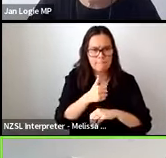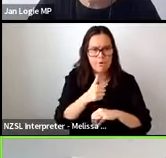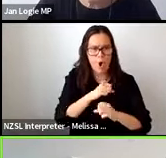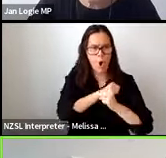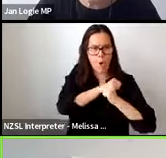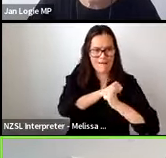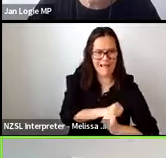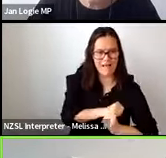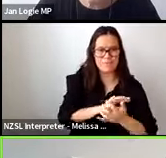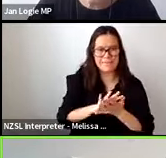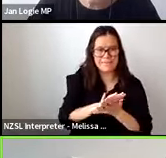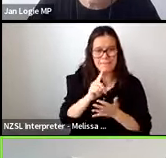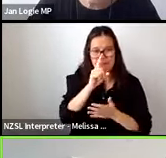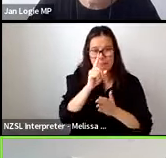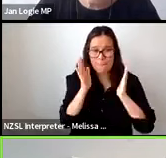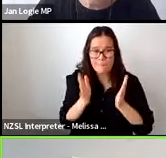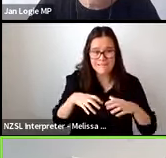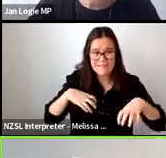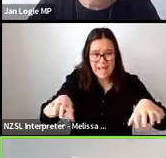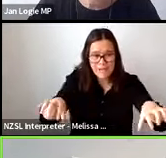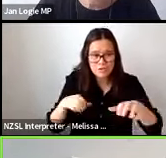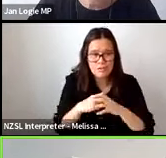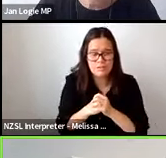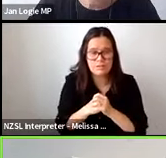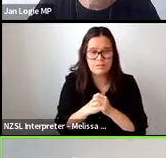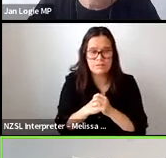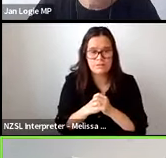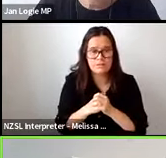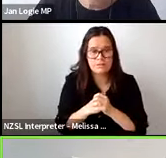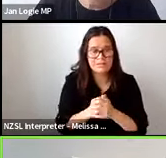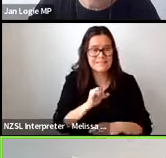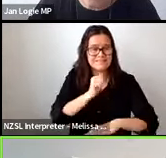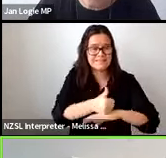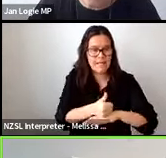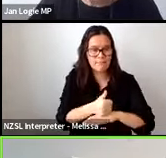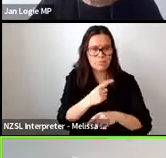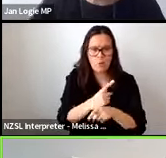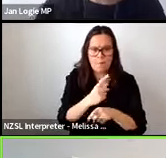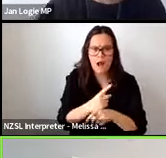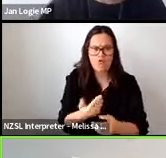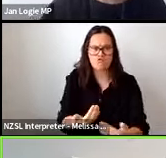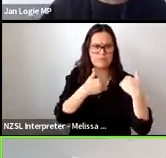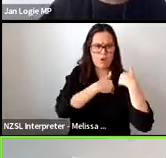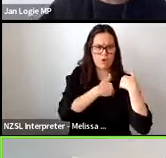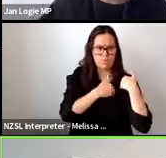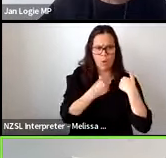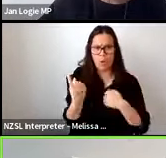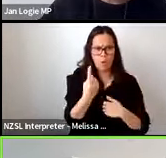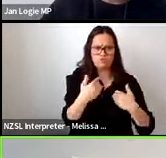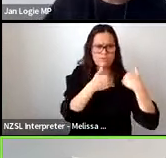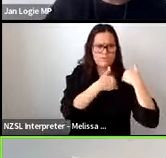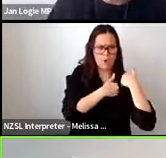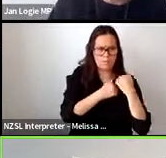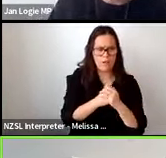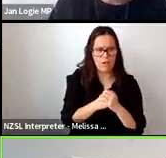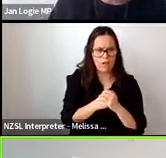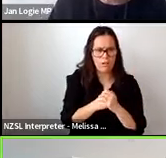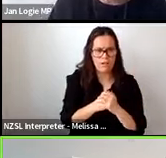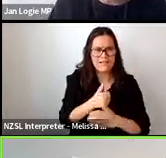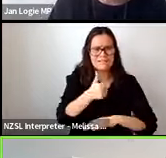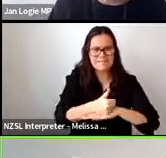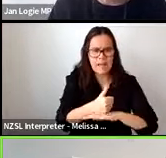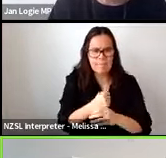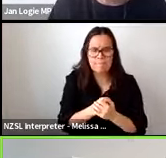proaction, places government responsibility, a complaint enforcement, places